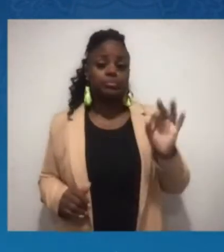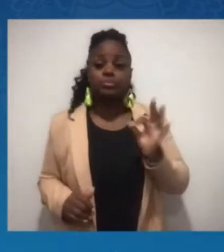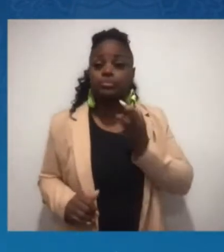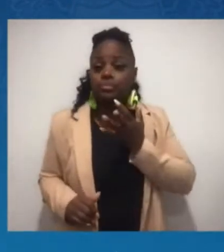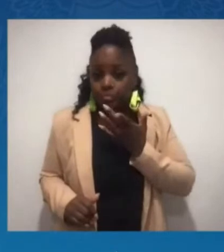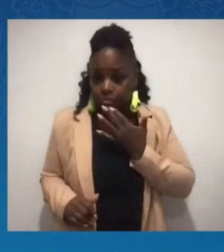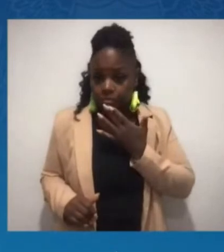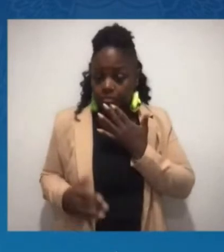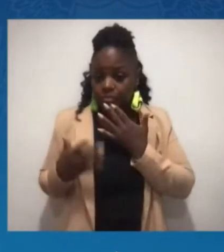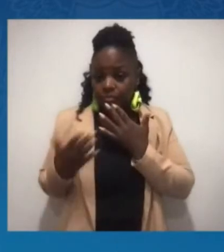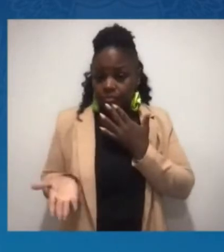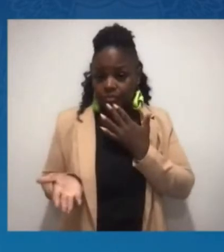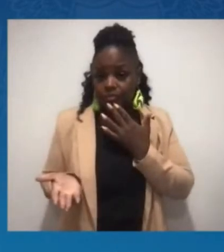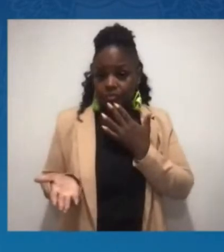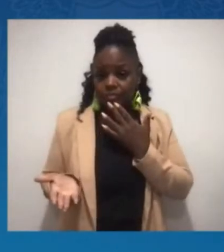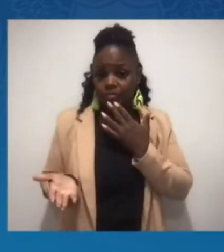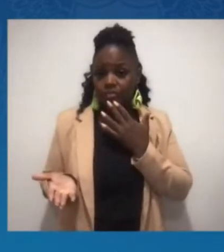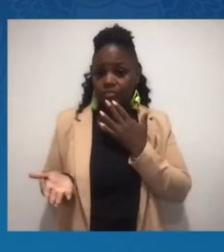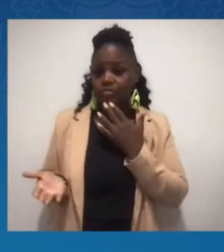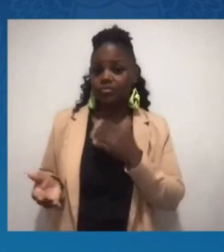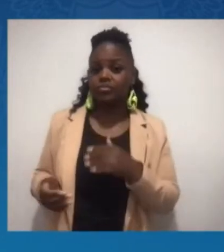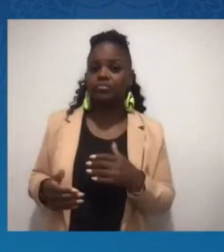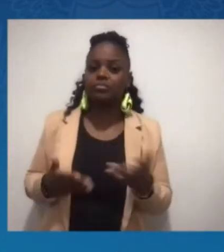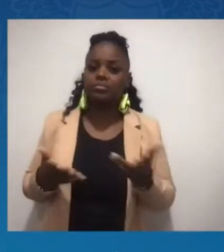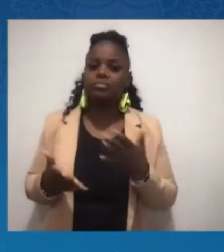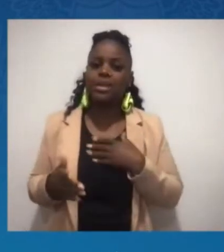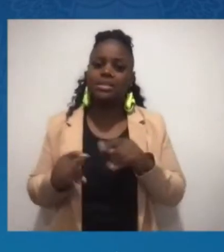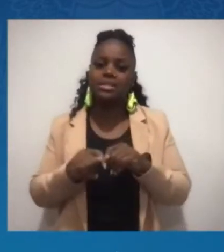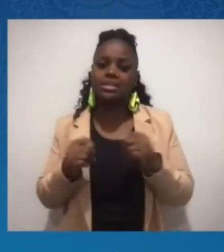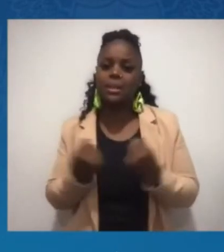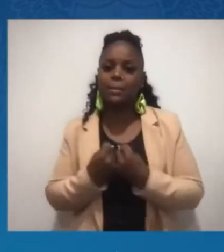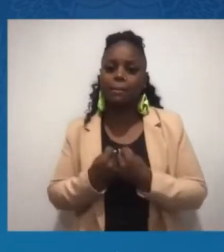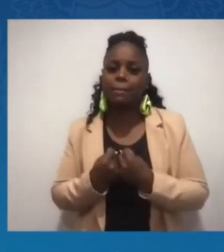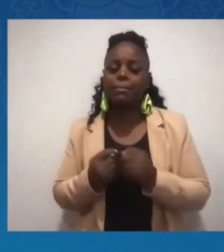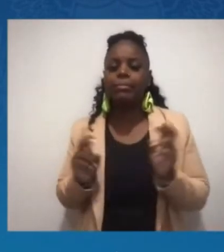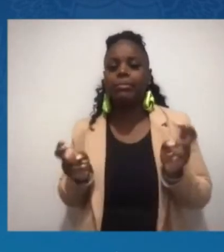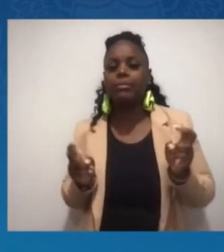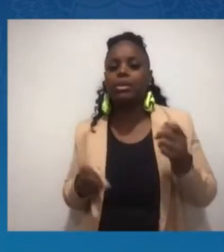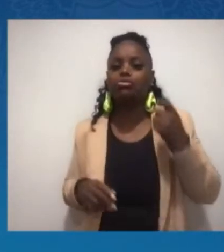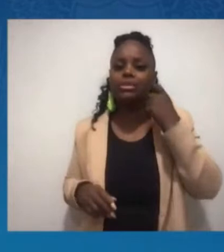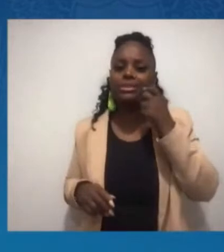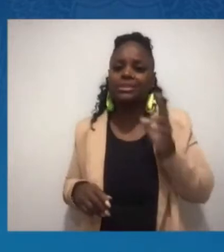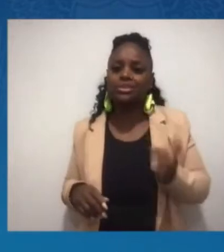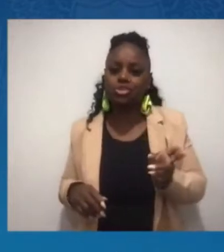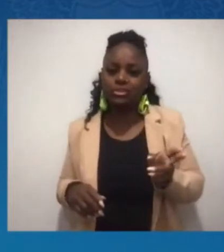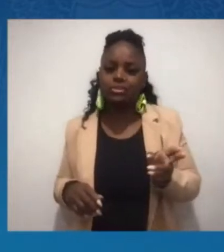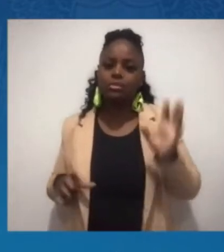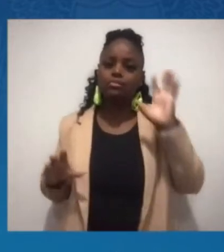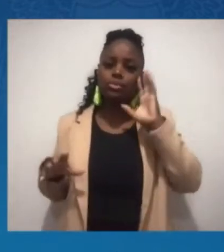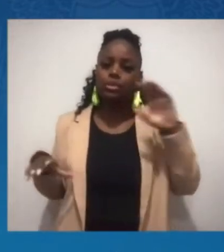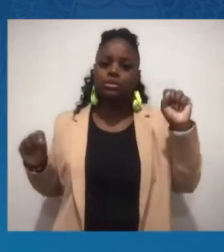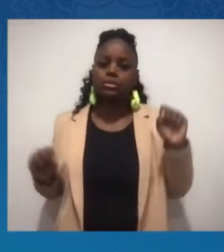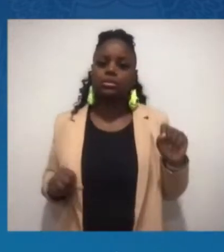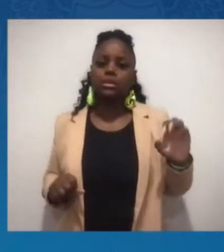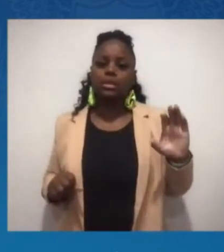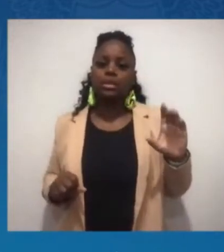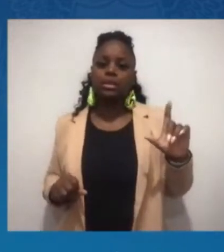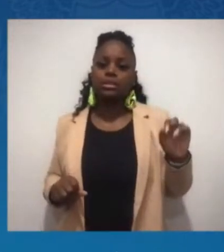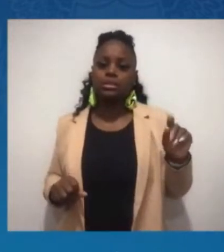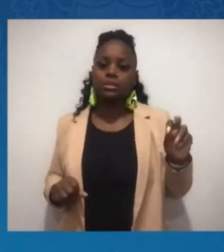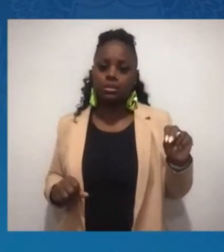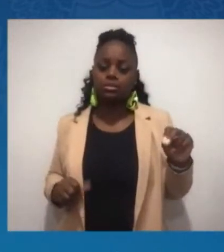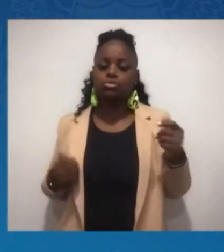actually about relatively recent history around even when President Clinton was attempting to pass healthcare reform, and